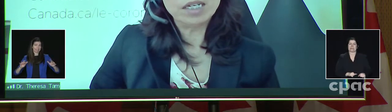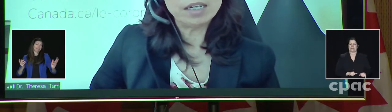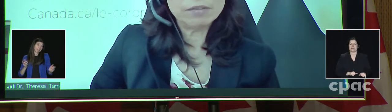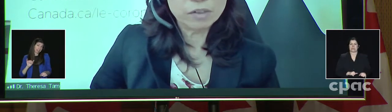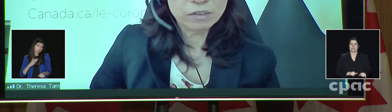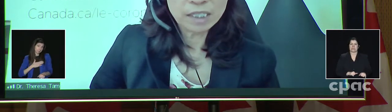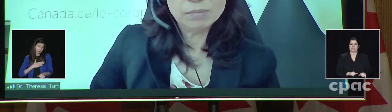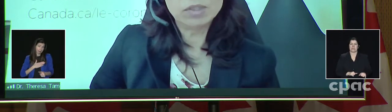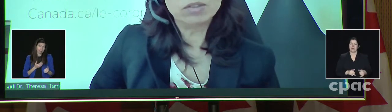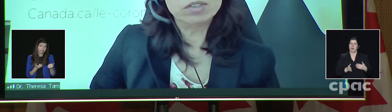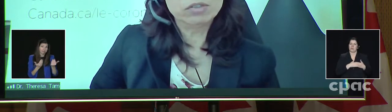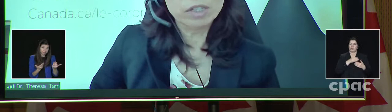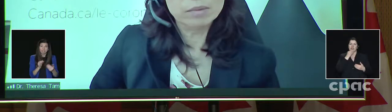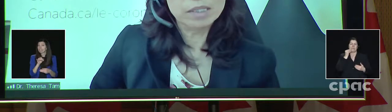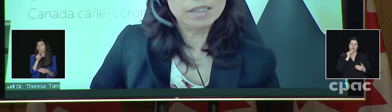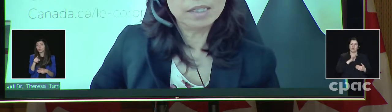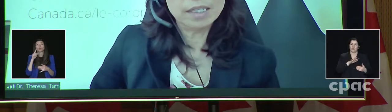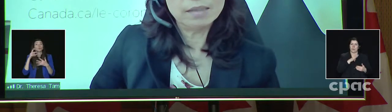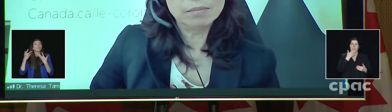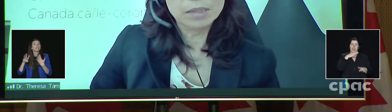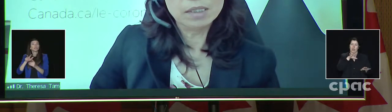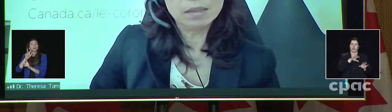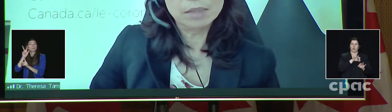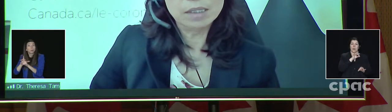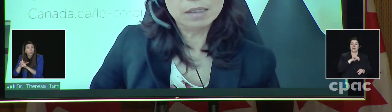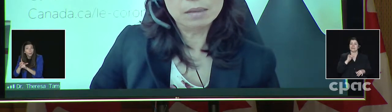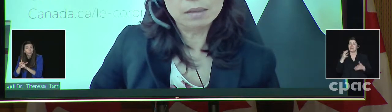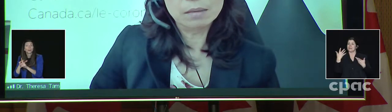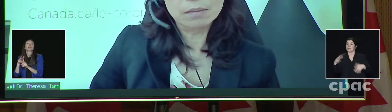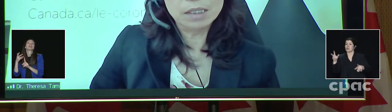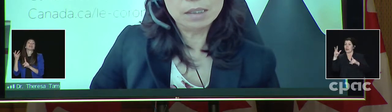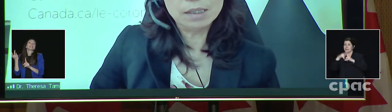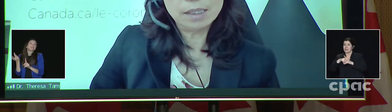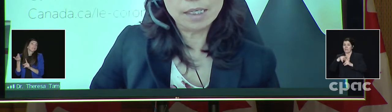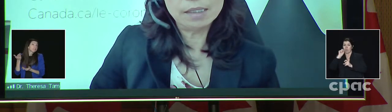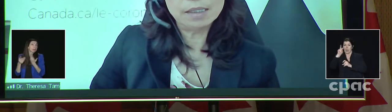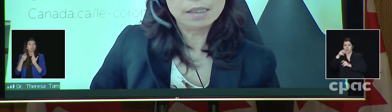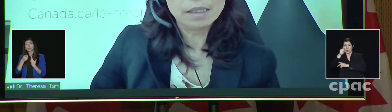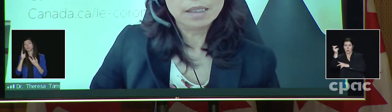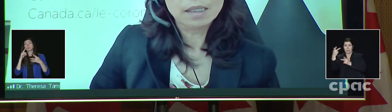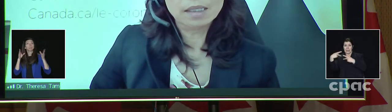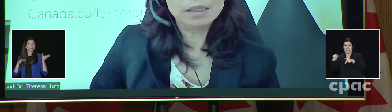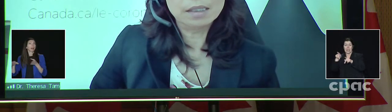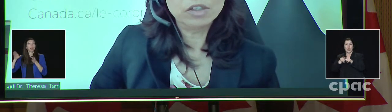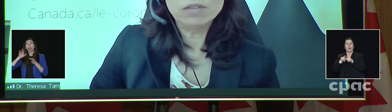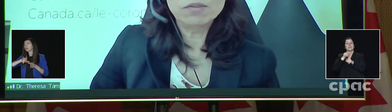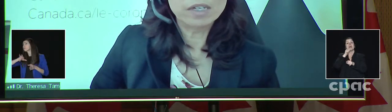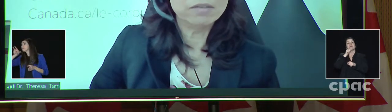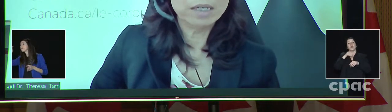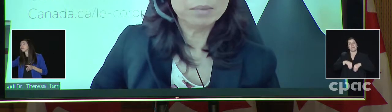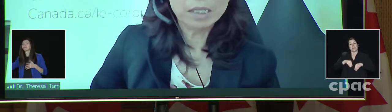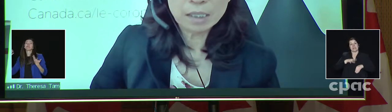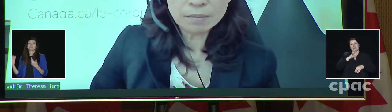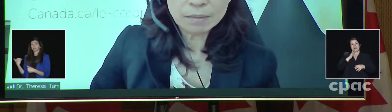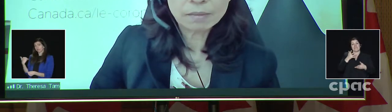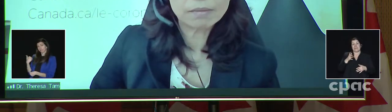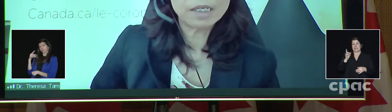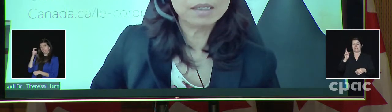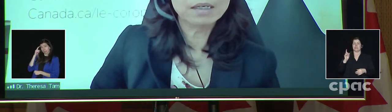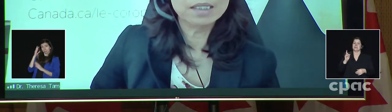if you have already booked your trips, as the minister said, things can change very